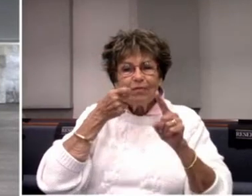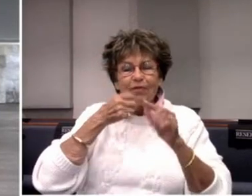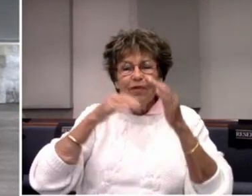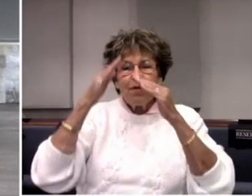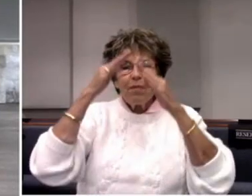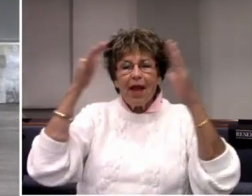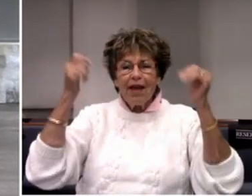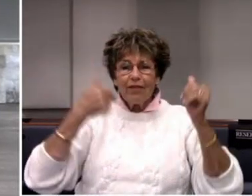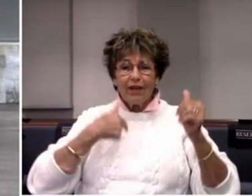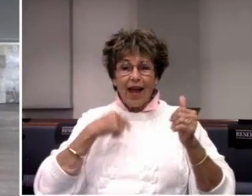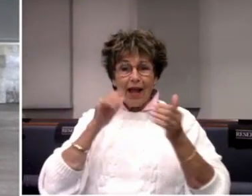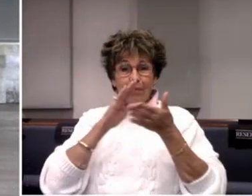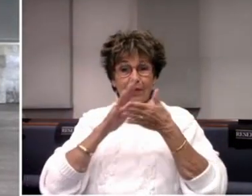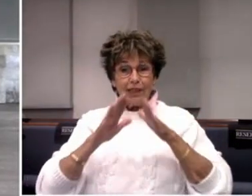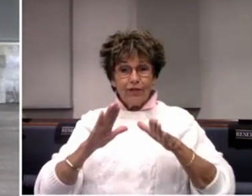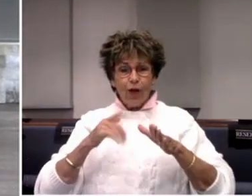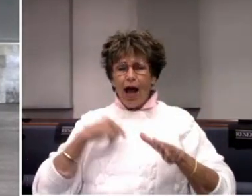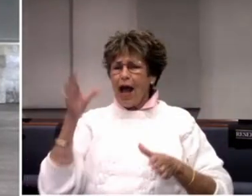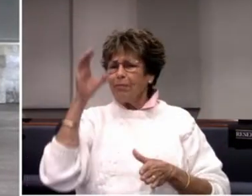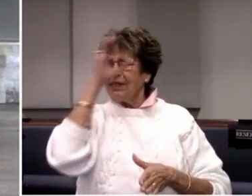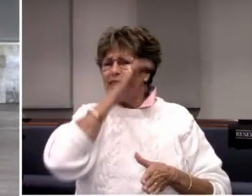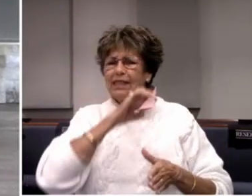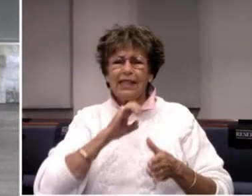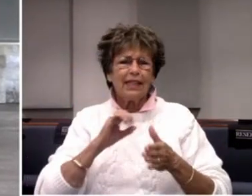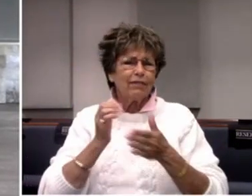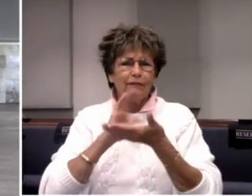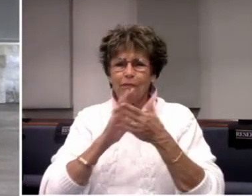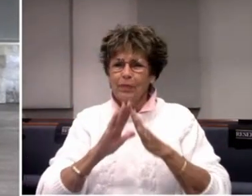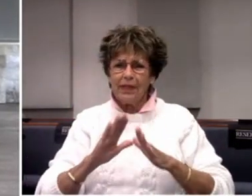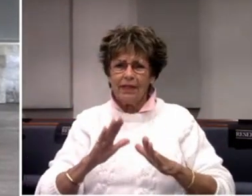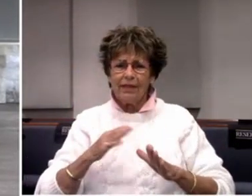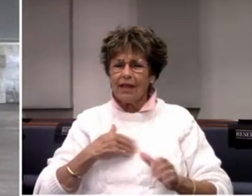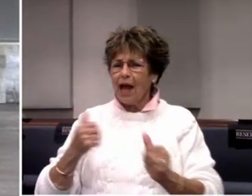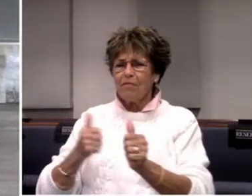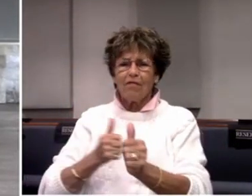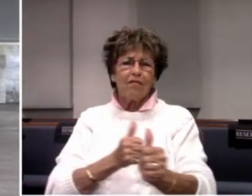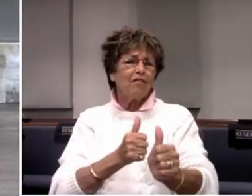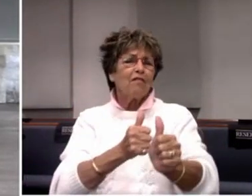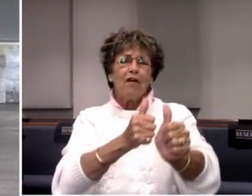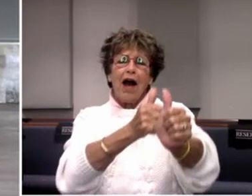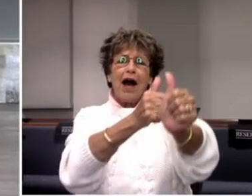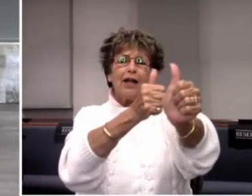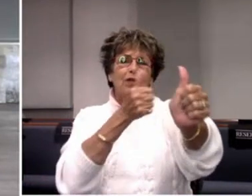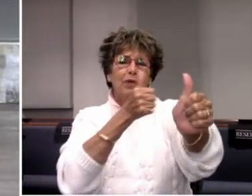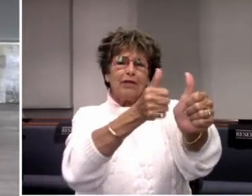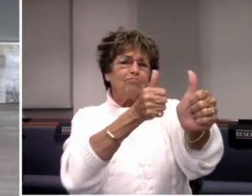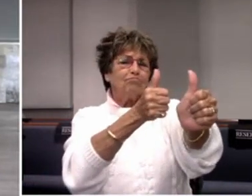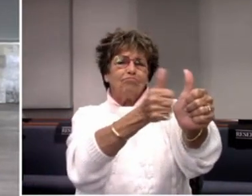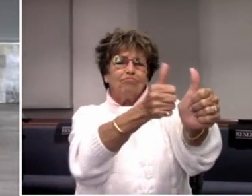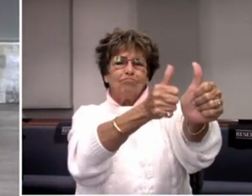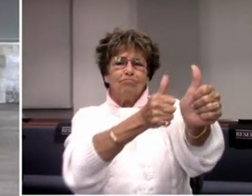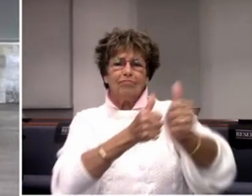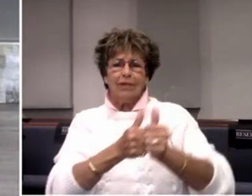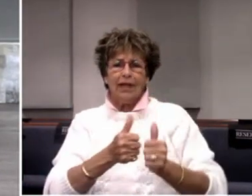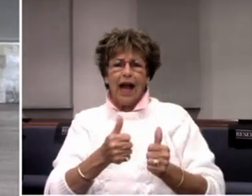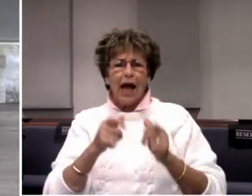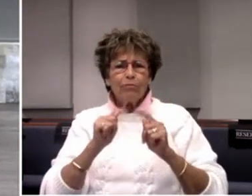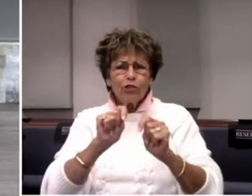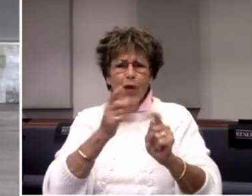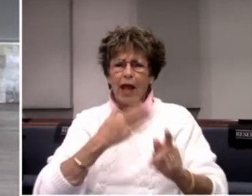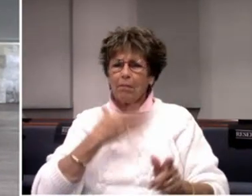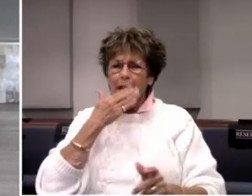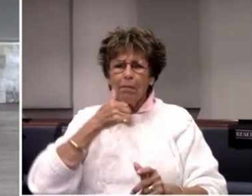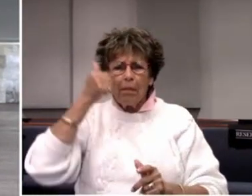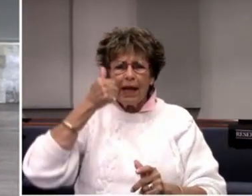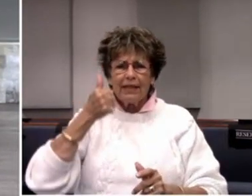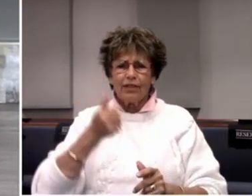I'm seeking peace. I'm following after peace. I'm trying my best to live peaceably